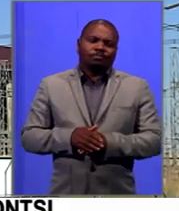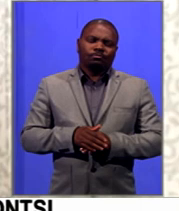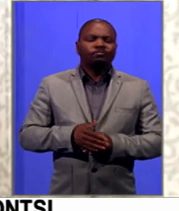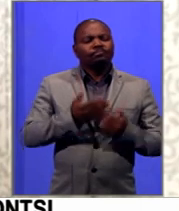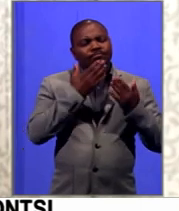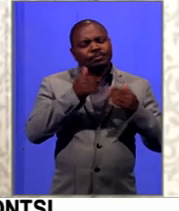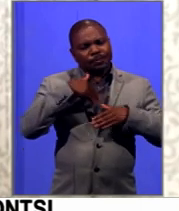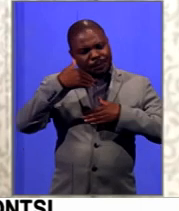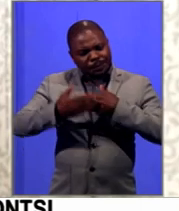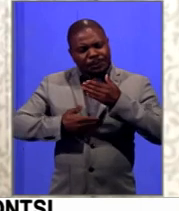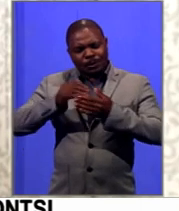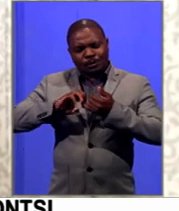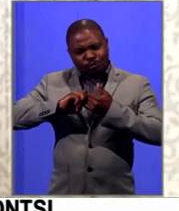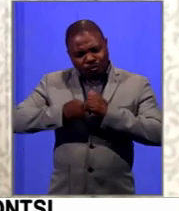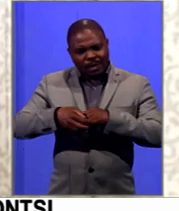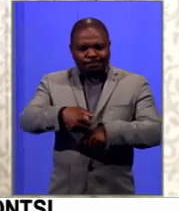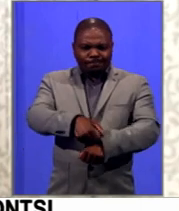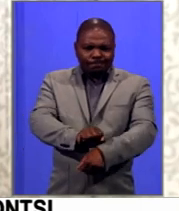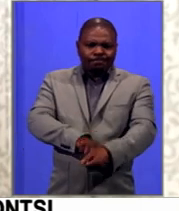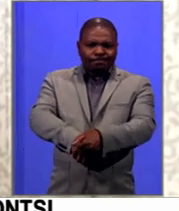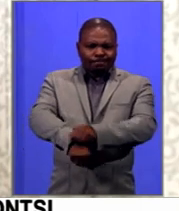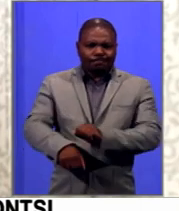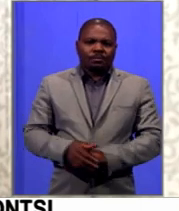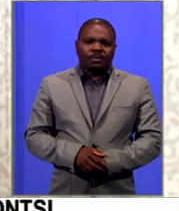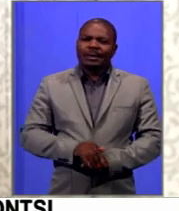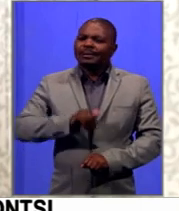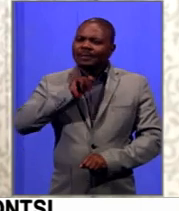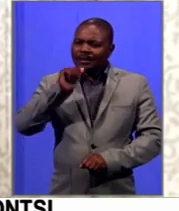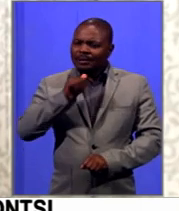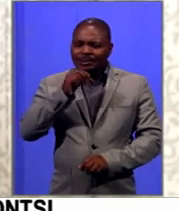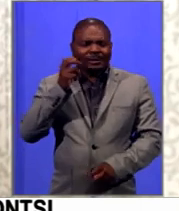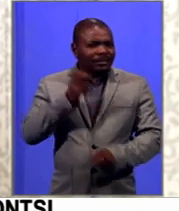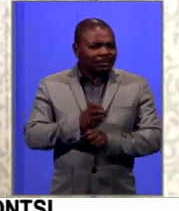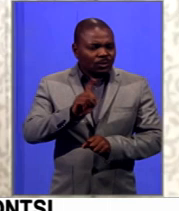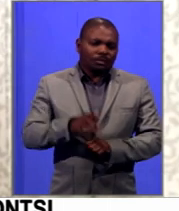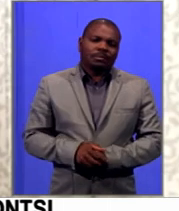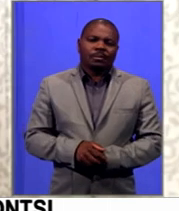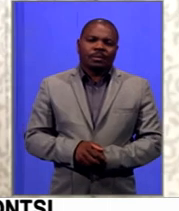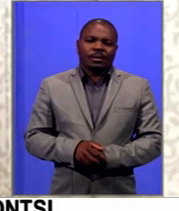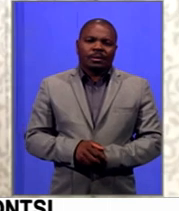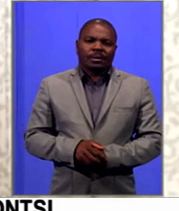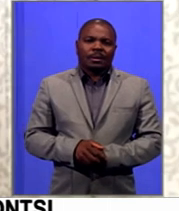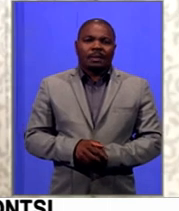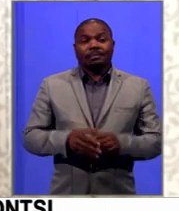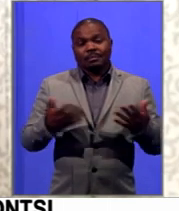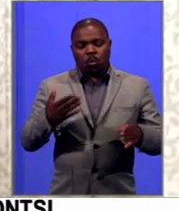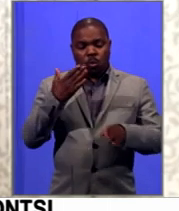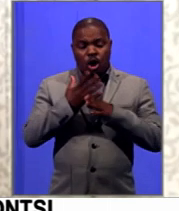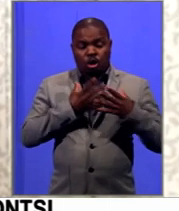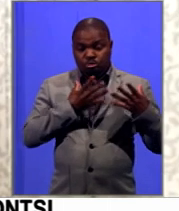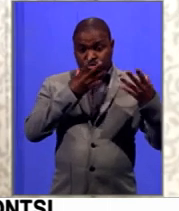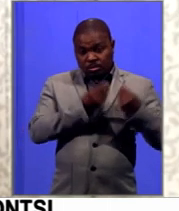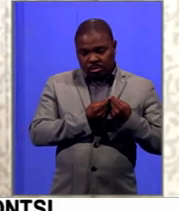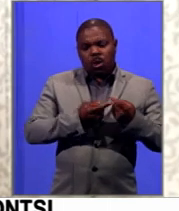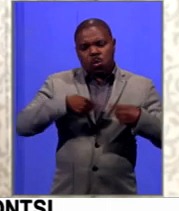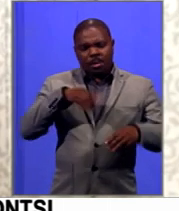going and keep trying, no matter how difficult it gets. By working together, we